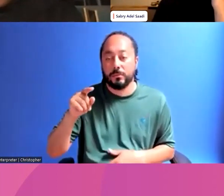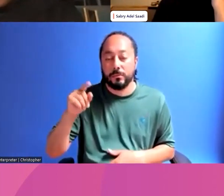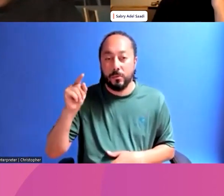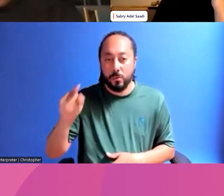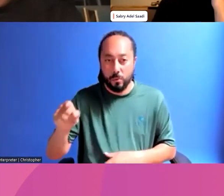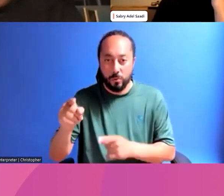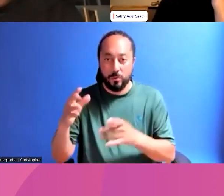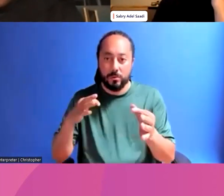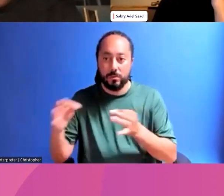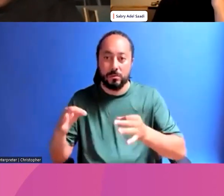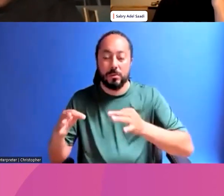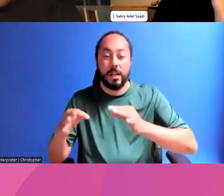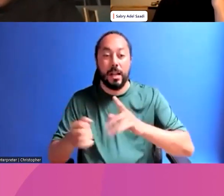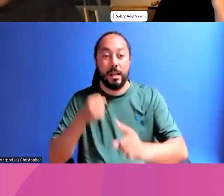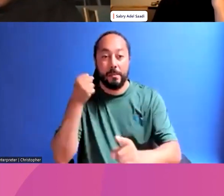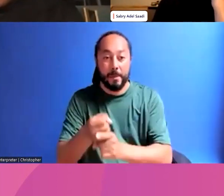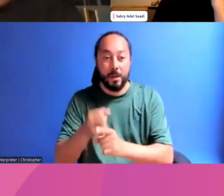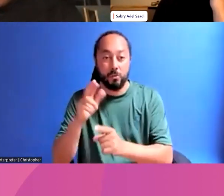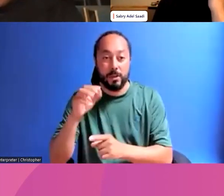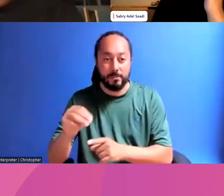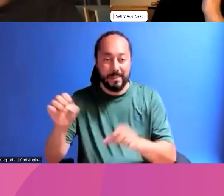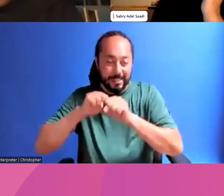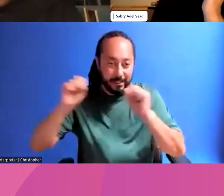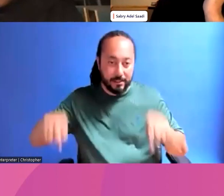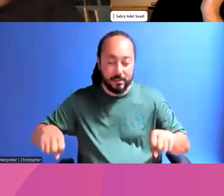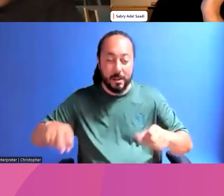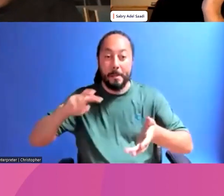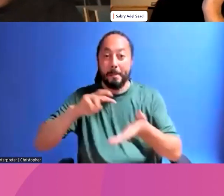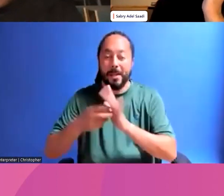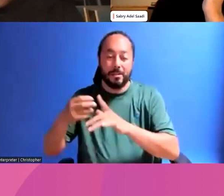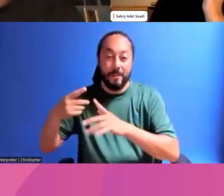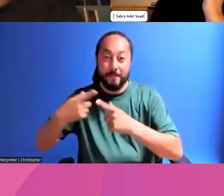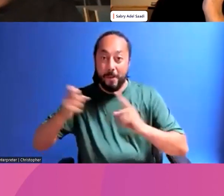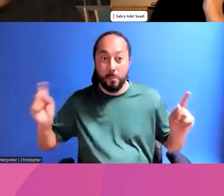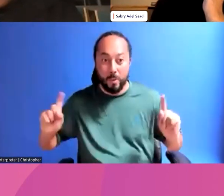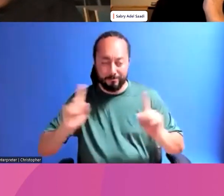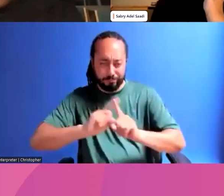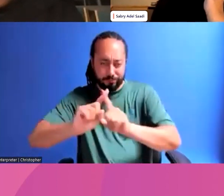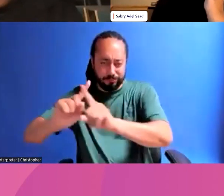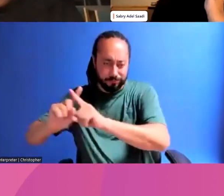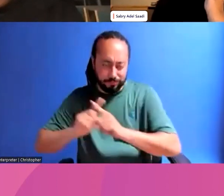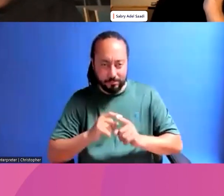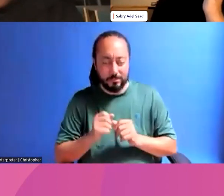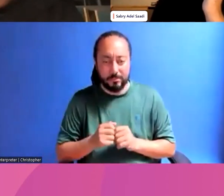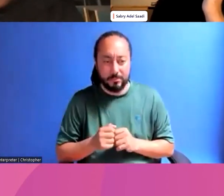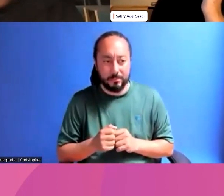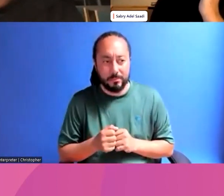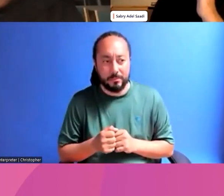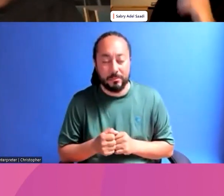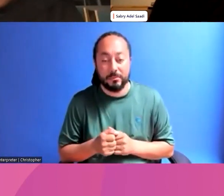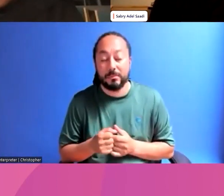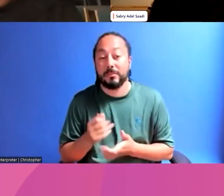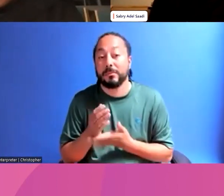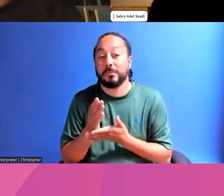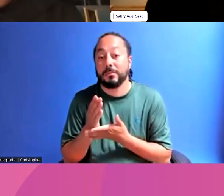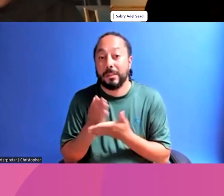of racism being systemic. And so it's coming in all different parts. And some of our audience members reflected